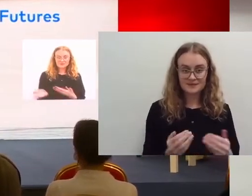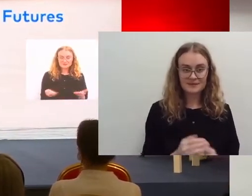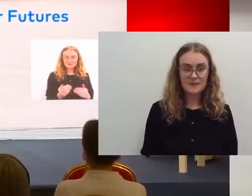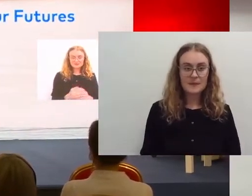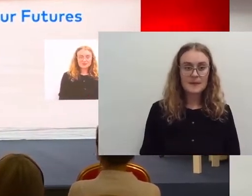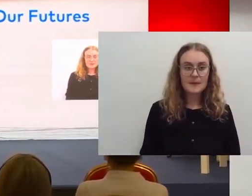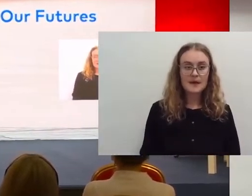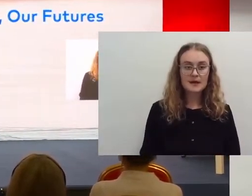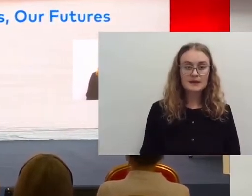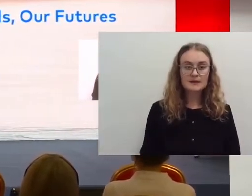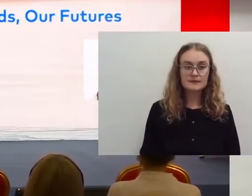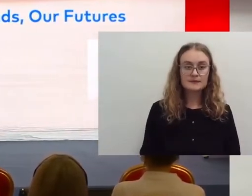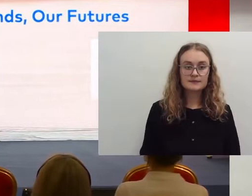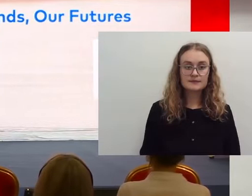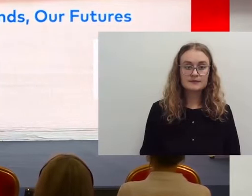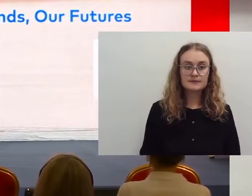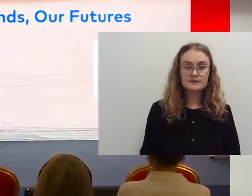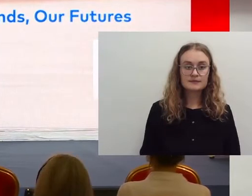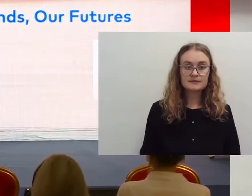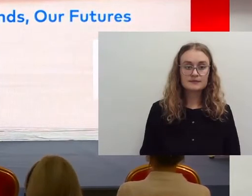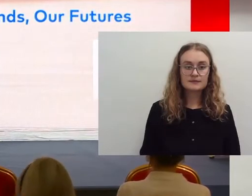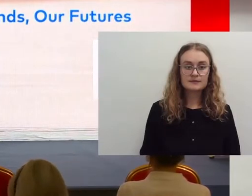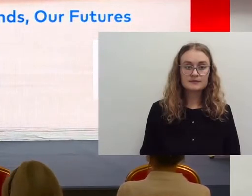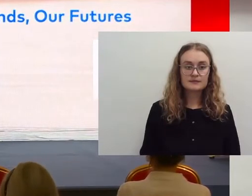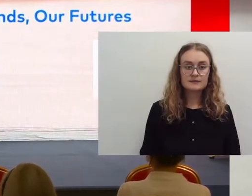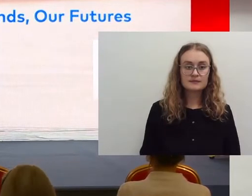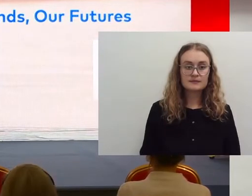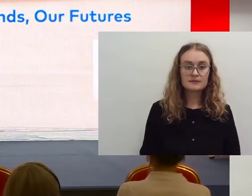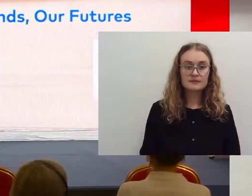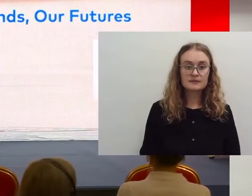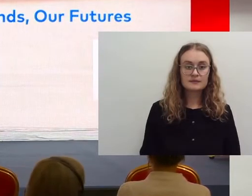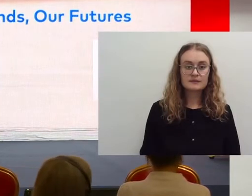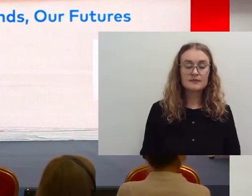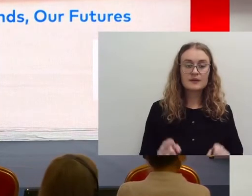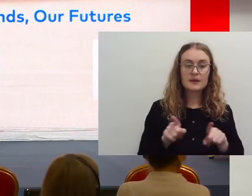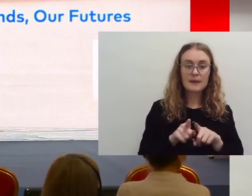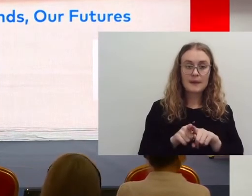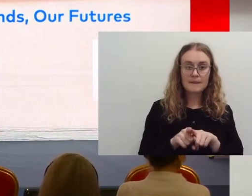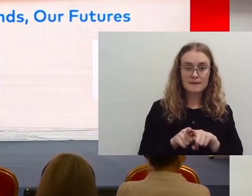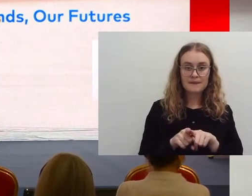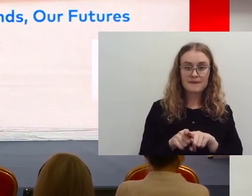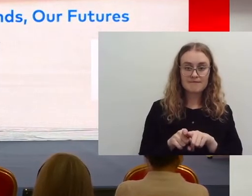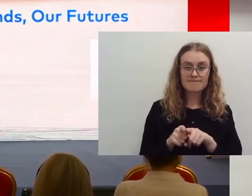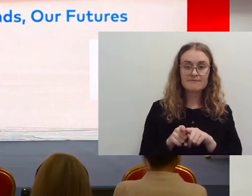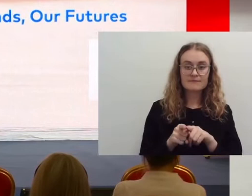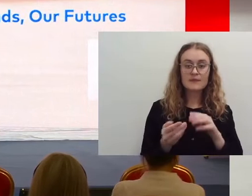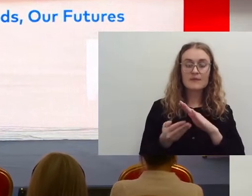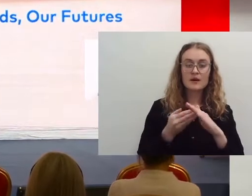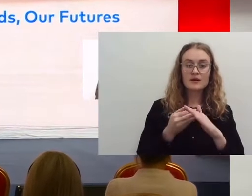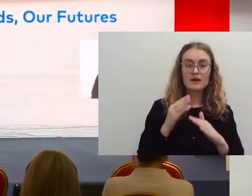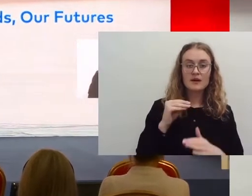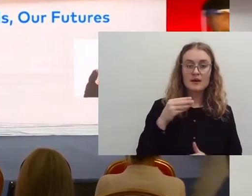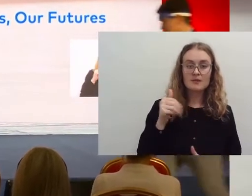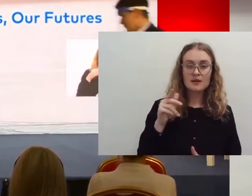I will invite Emilis Mikulskis, who is the International and Policy Officer Coordinator of the Lithuanian School